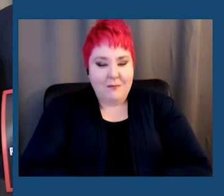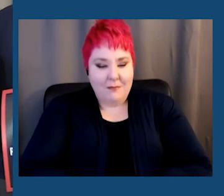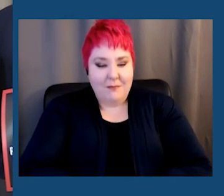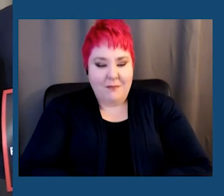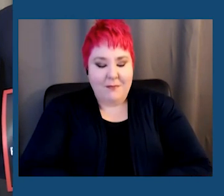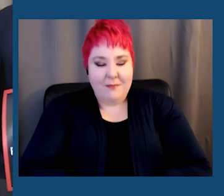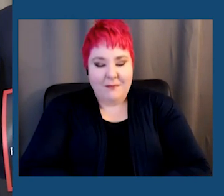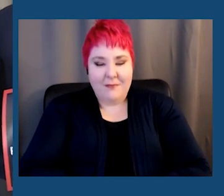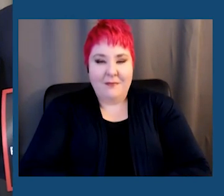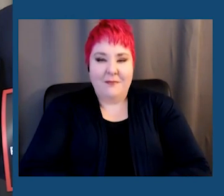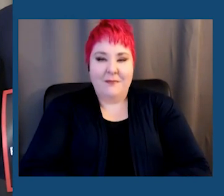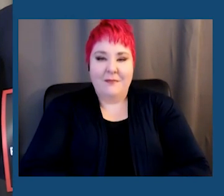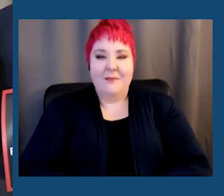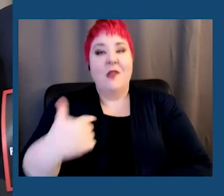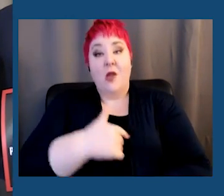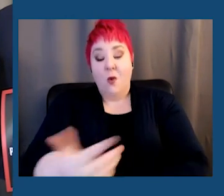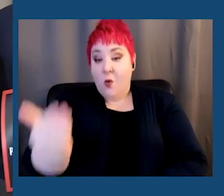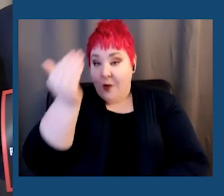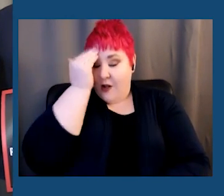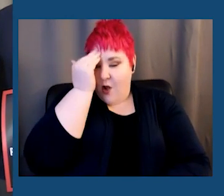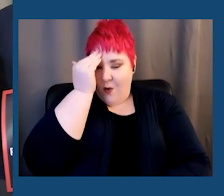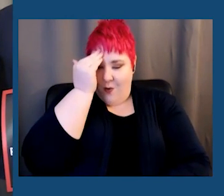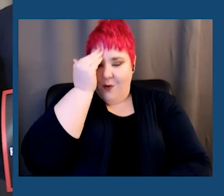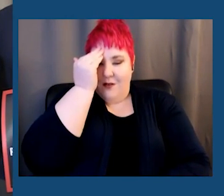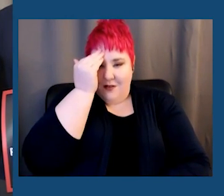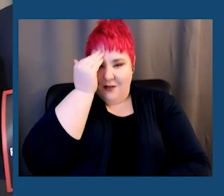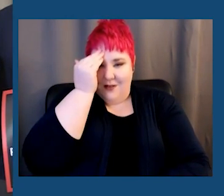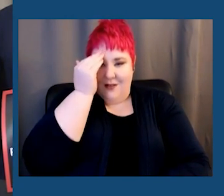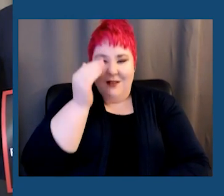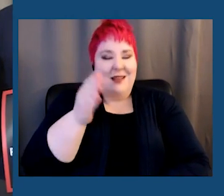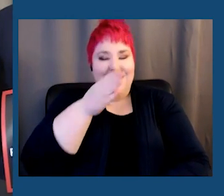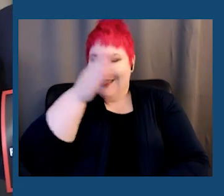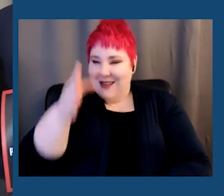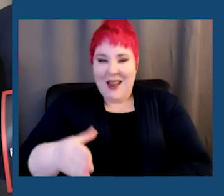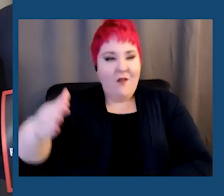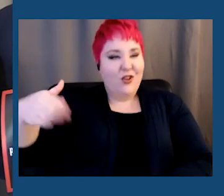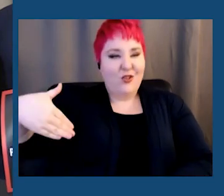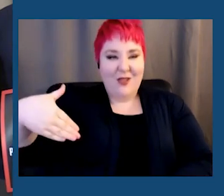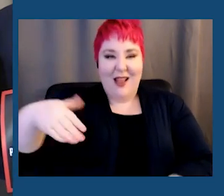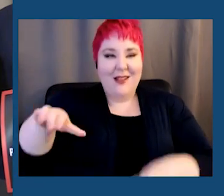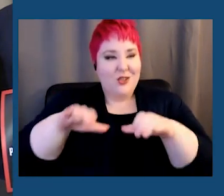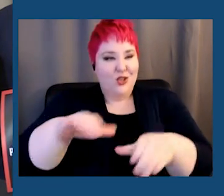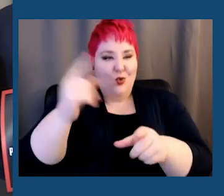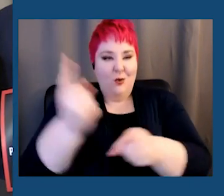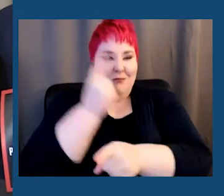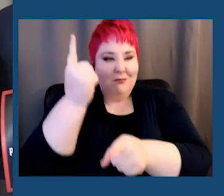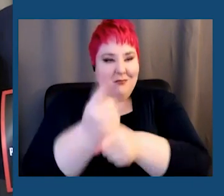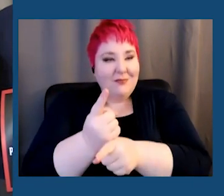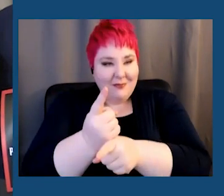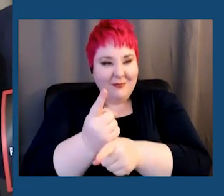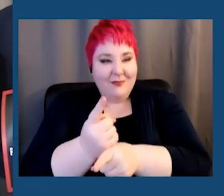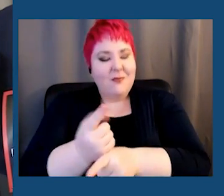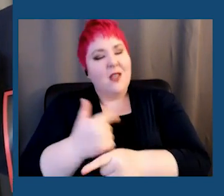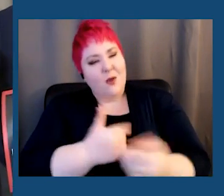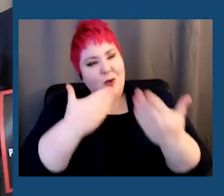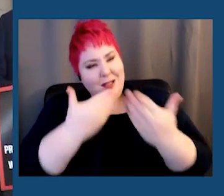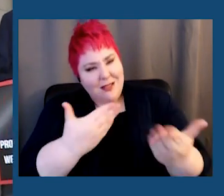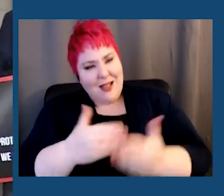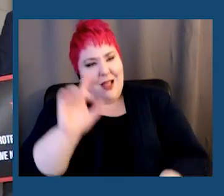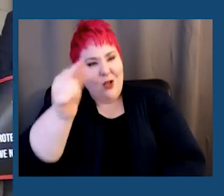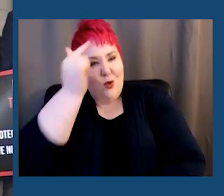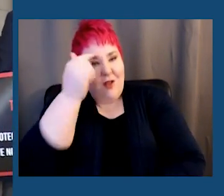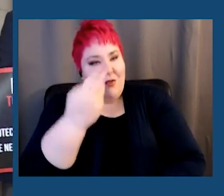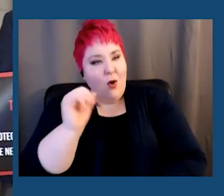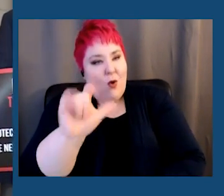Because we know that it's never too late to do what's right. And we thank you for that, Governor Hochul. We thank you for